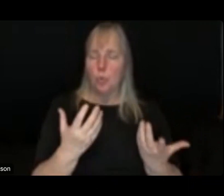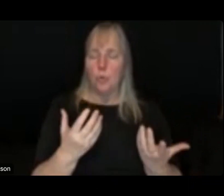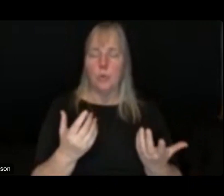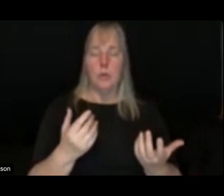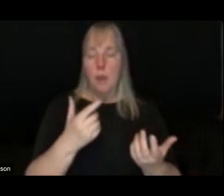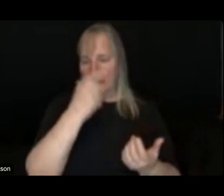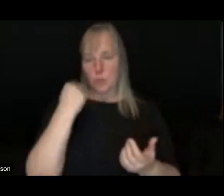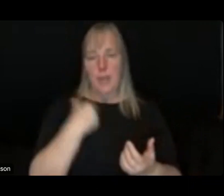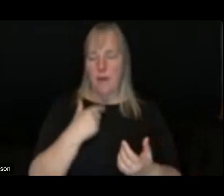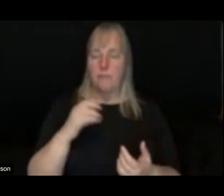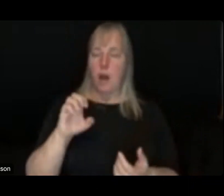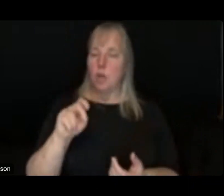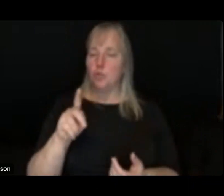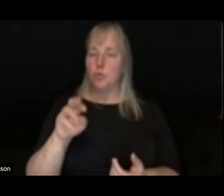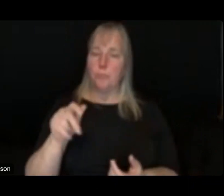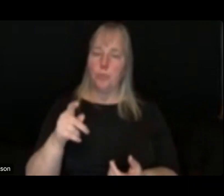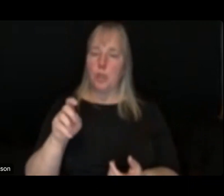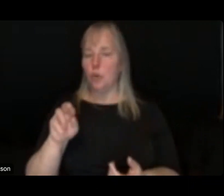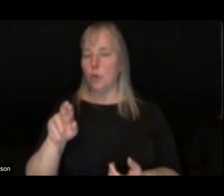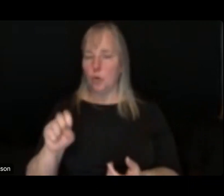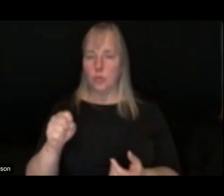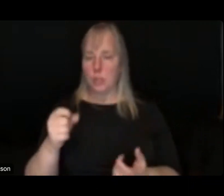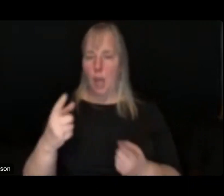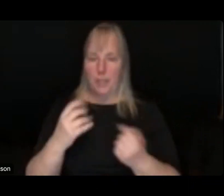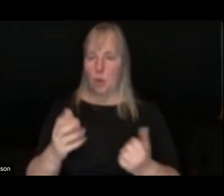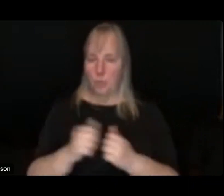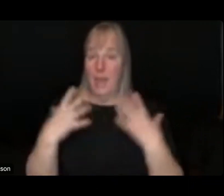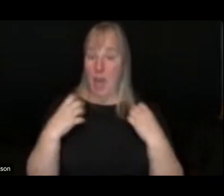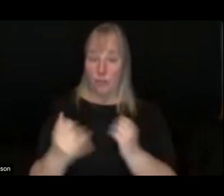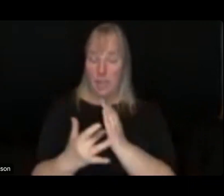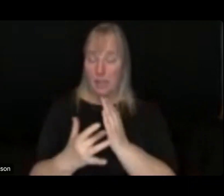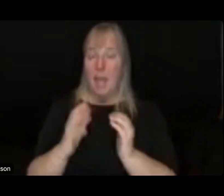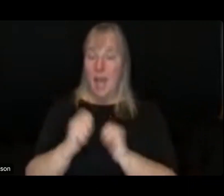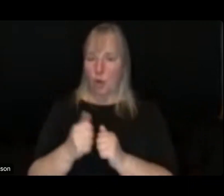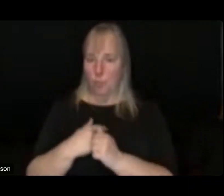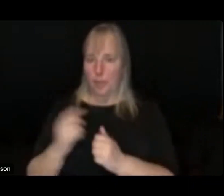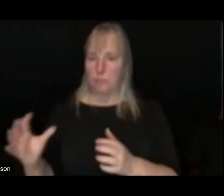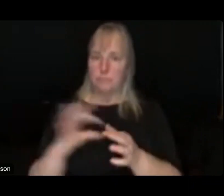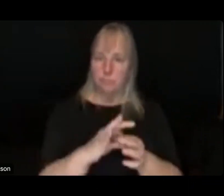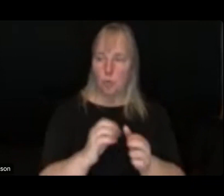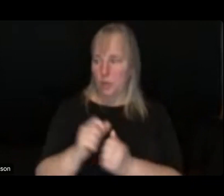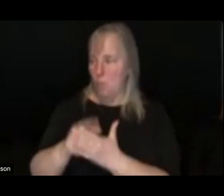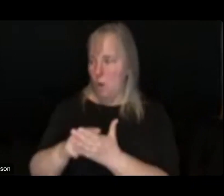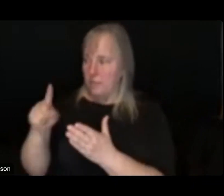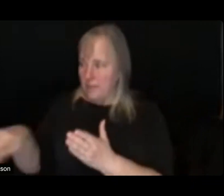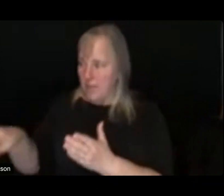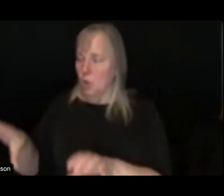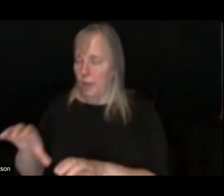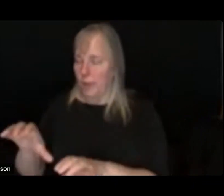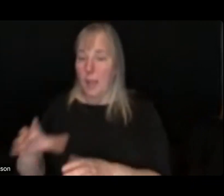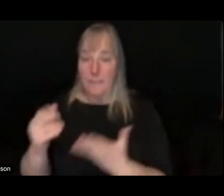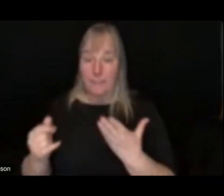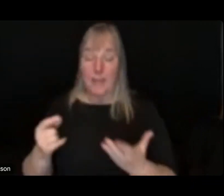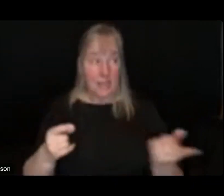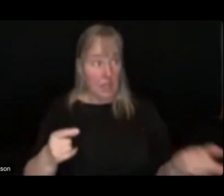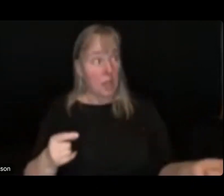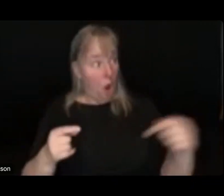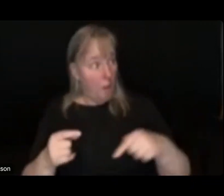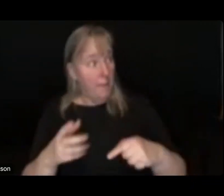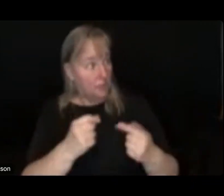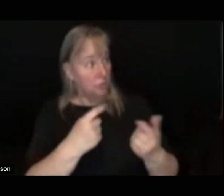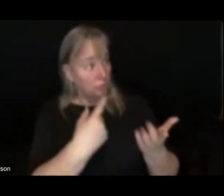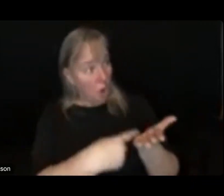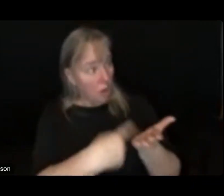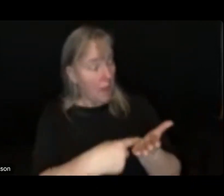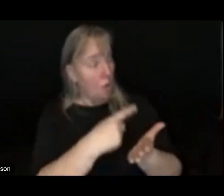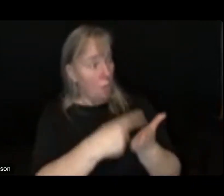here with health tech. How can we map what they're doing to what to maybe he can come out and talk about what the hospital needs, and we can kind of meet